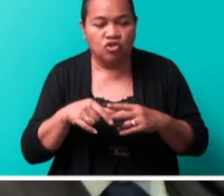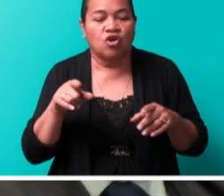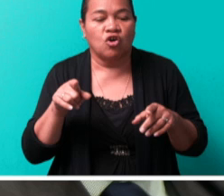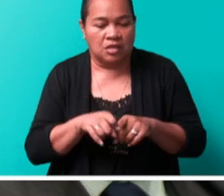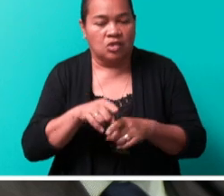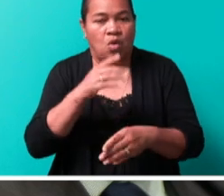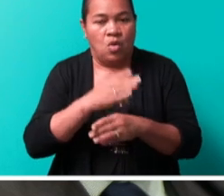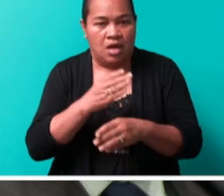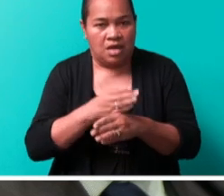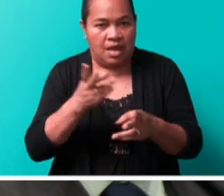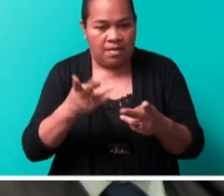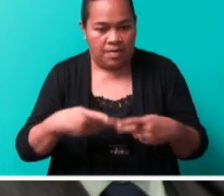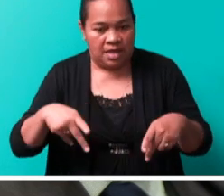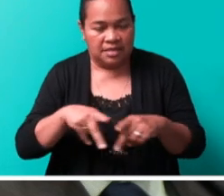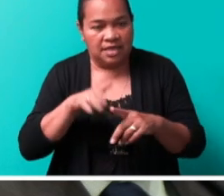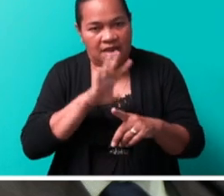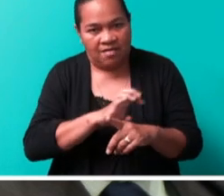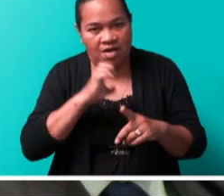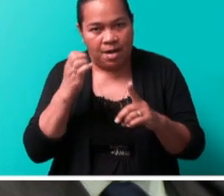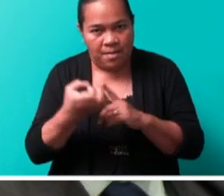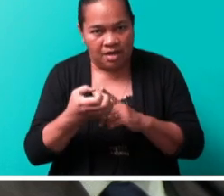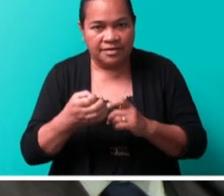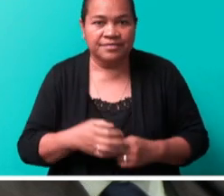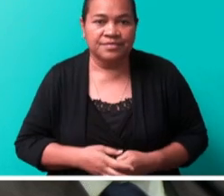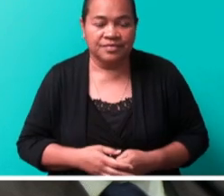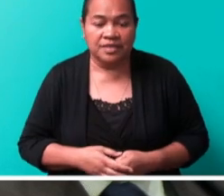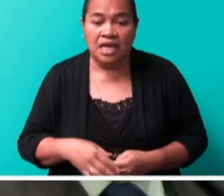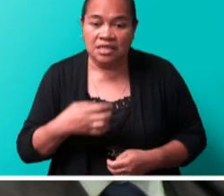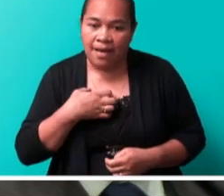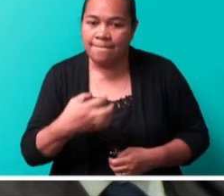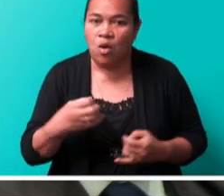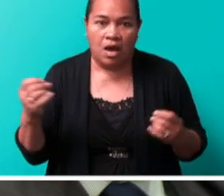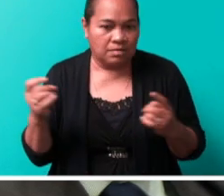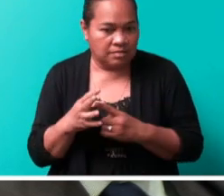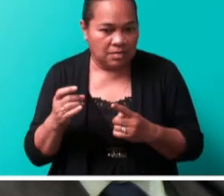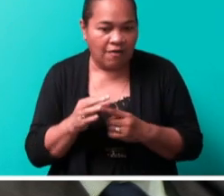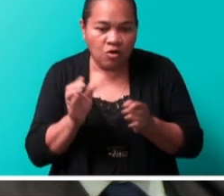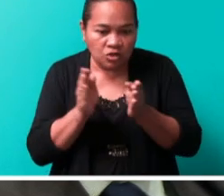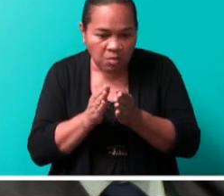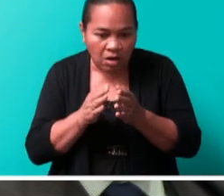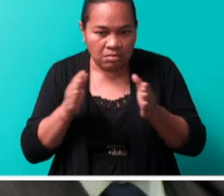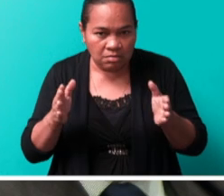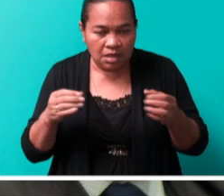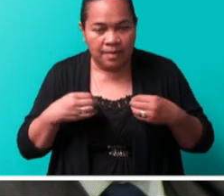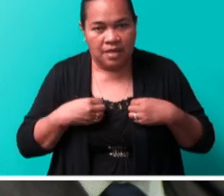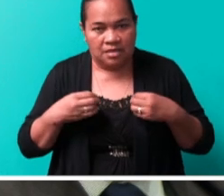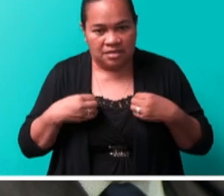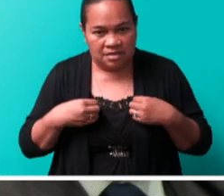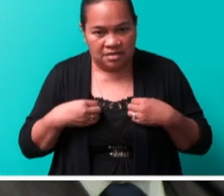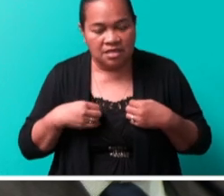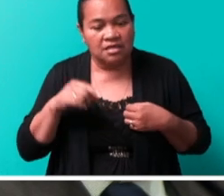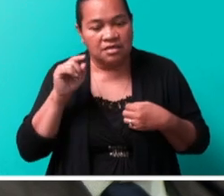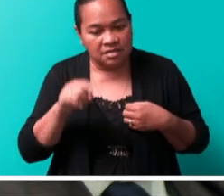as well as the work environment. It is even more critical for small, medium enterprises as they